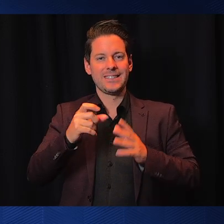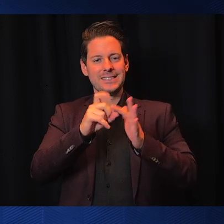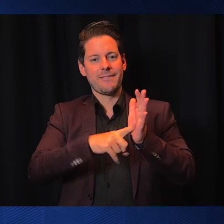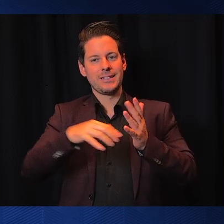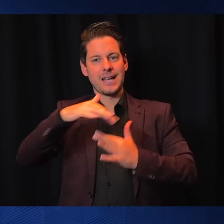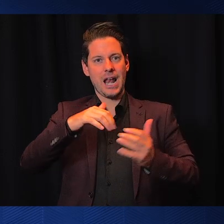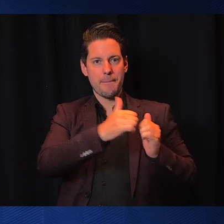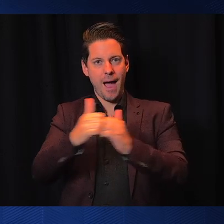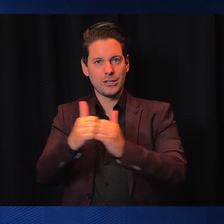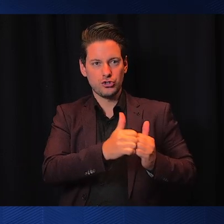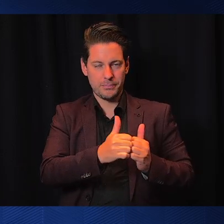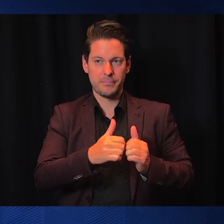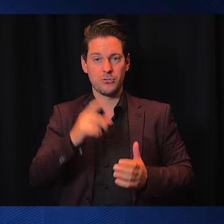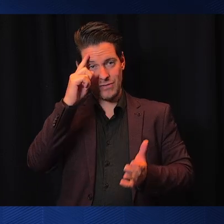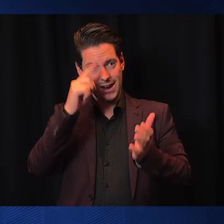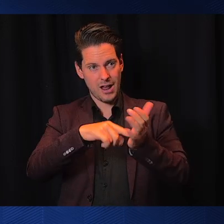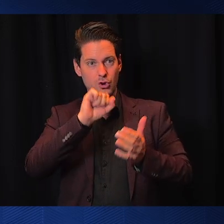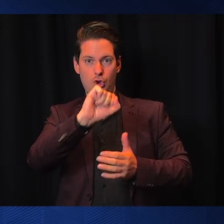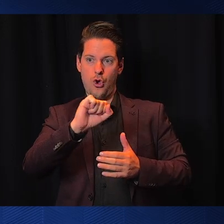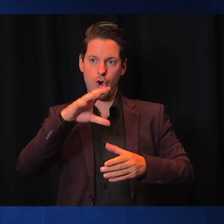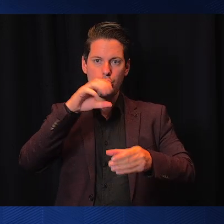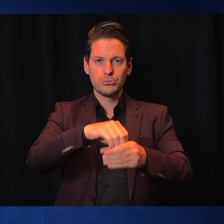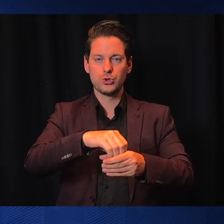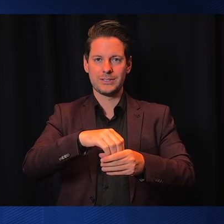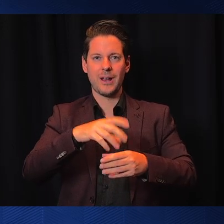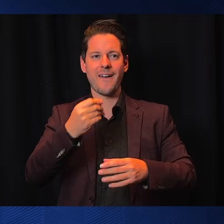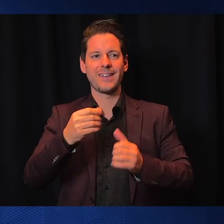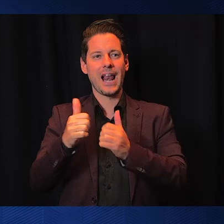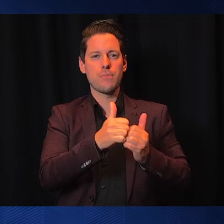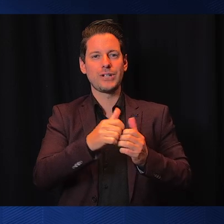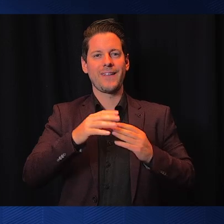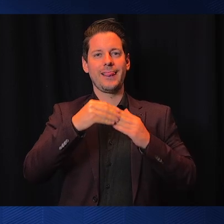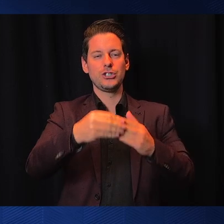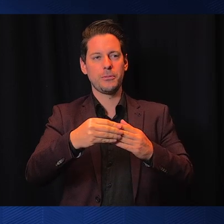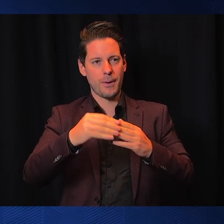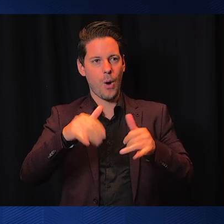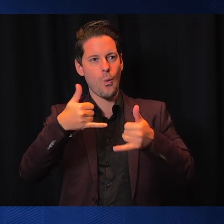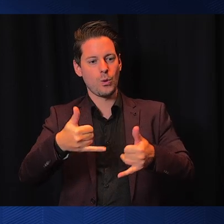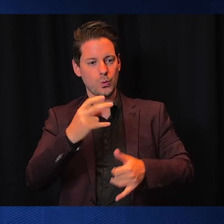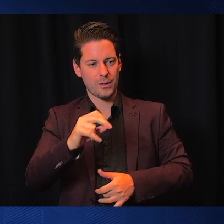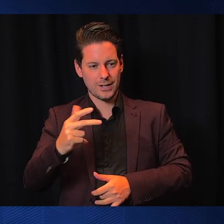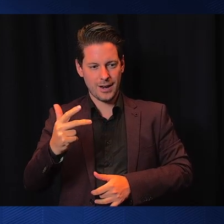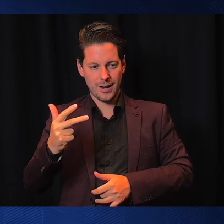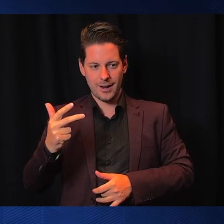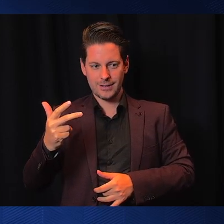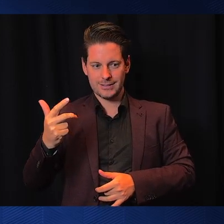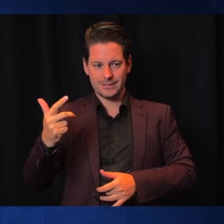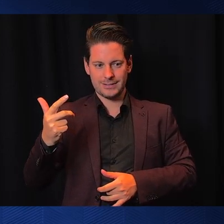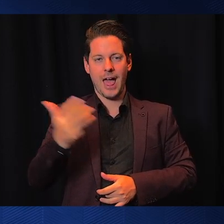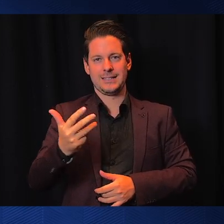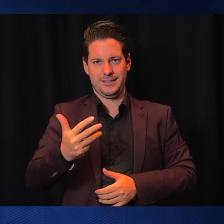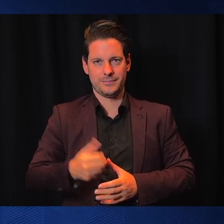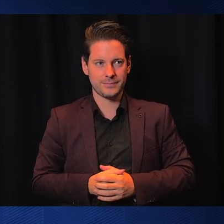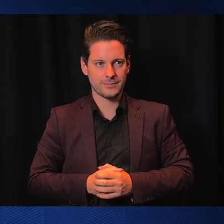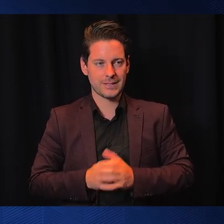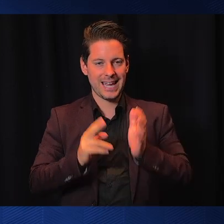recognized for her enormous contribution with a Collaborative Leadership Award in 2016. It's lovely to have you with us, Siale. Naomi